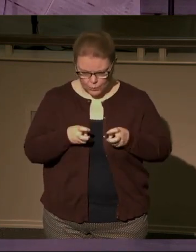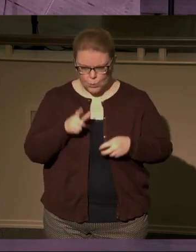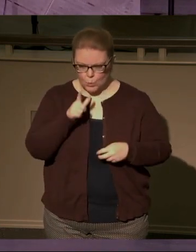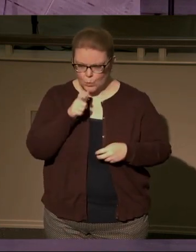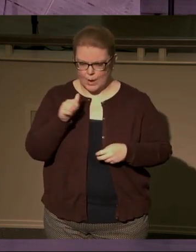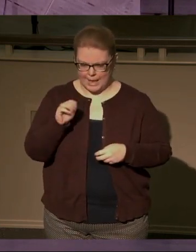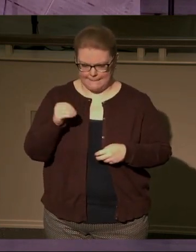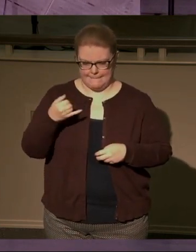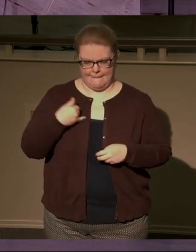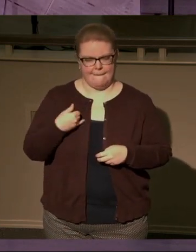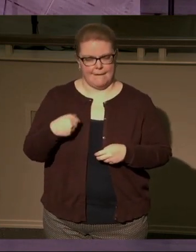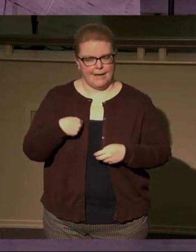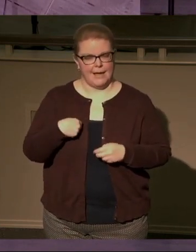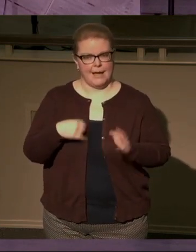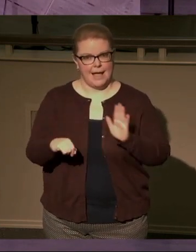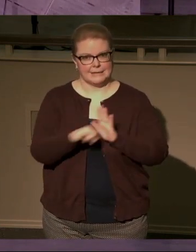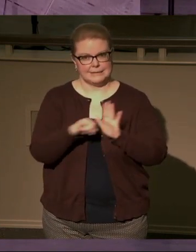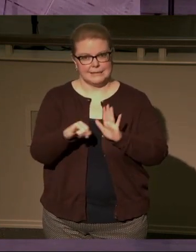is